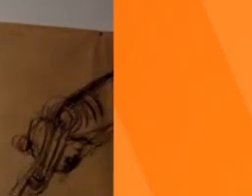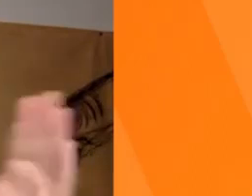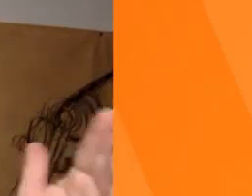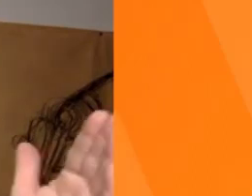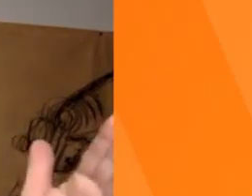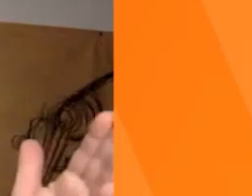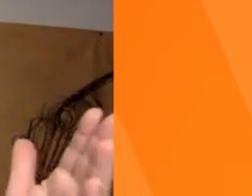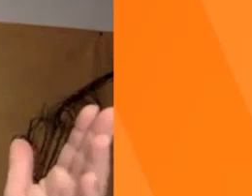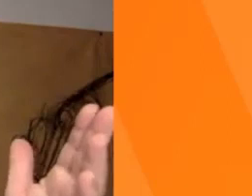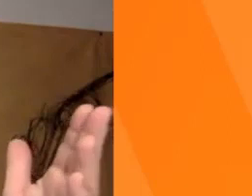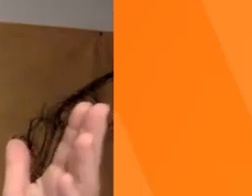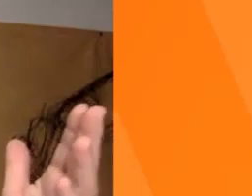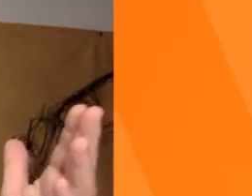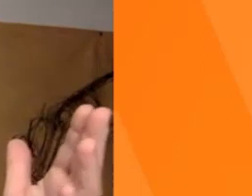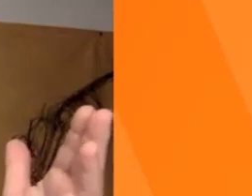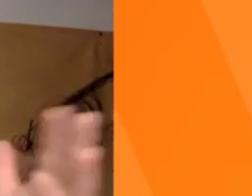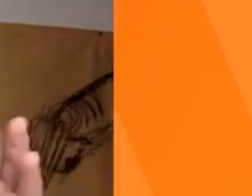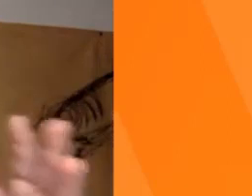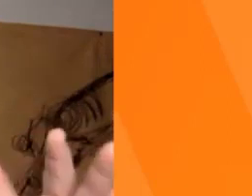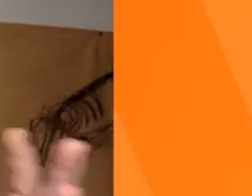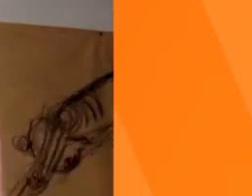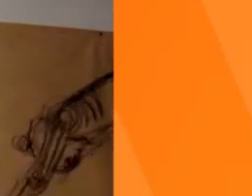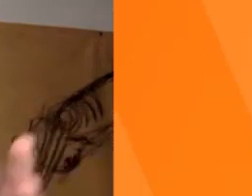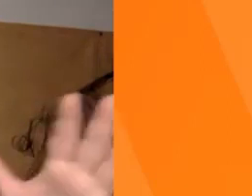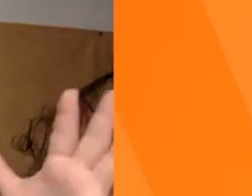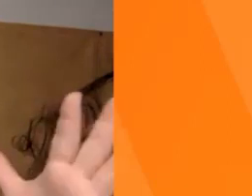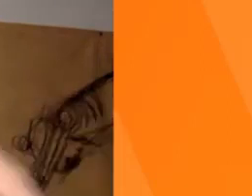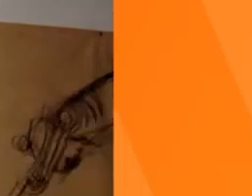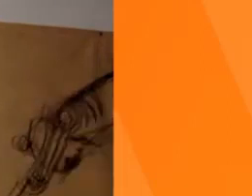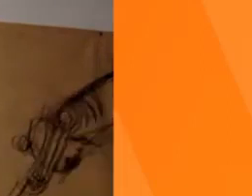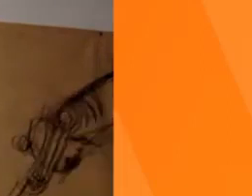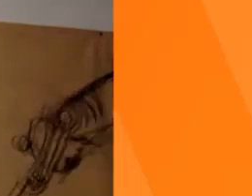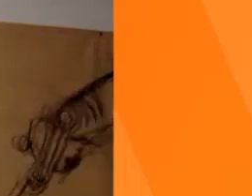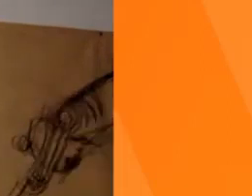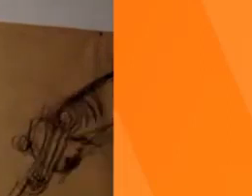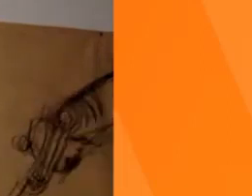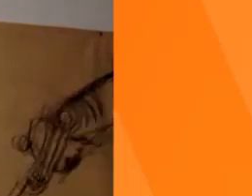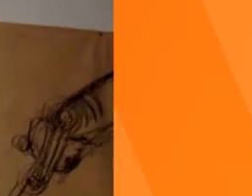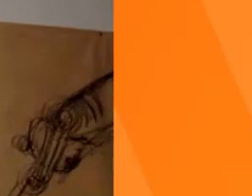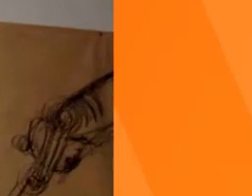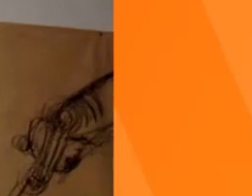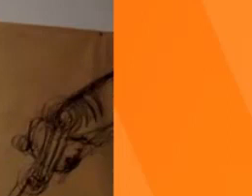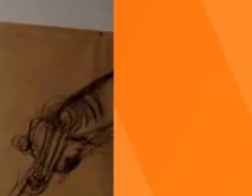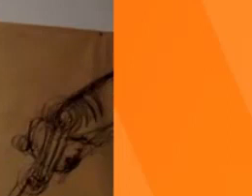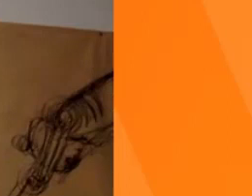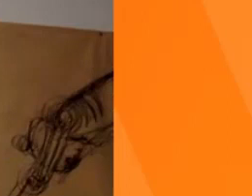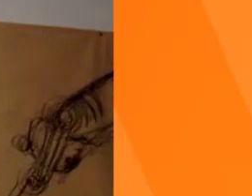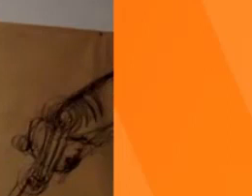So I always got up an hour early. So if the kids got up a little bit earlier or something, I really felt like I'd had my time that was for